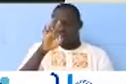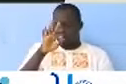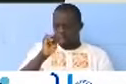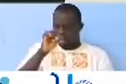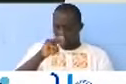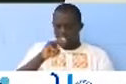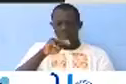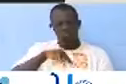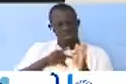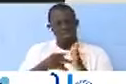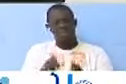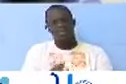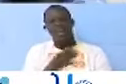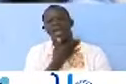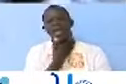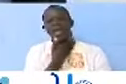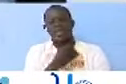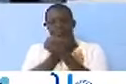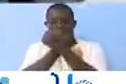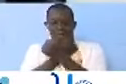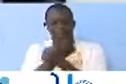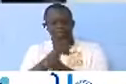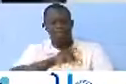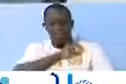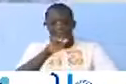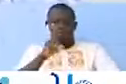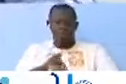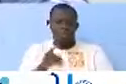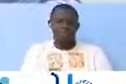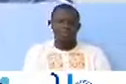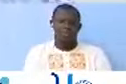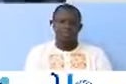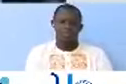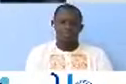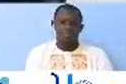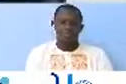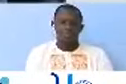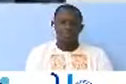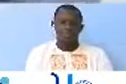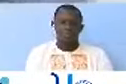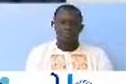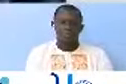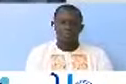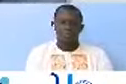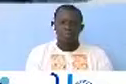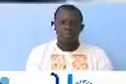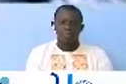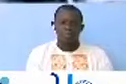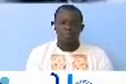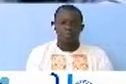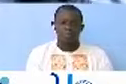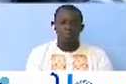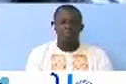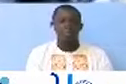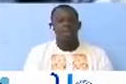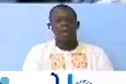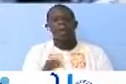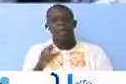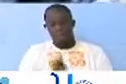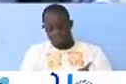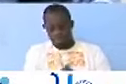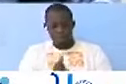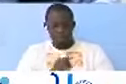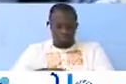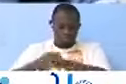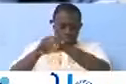well. Yeah, so when I'm bundado, me and Jim Gosero, the Jim Sal bundado, Nidunda, bundado, bunda, sign a year. They brought him to